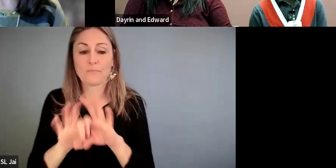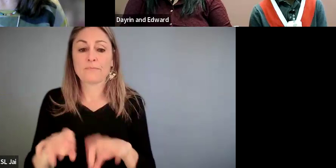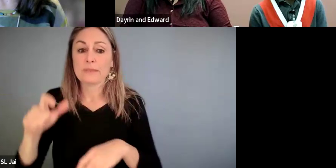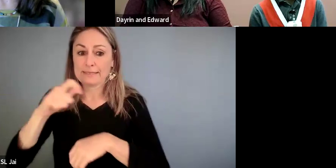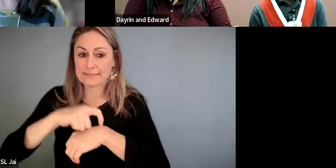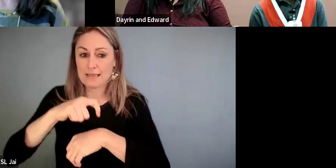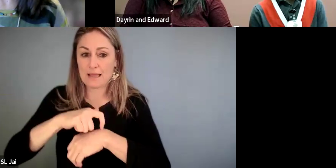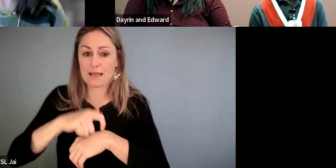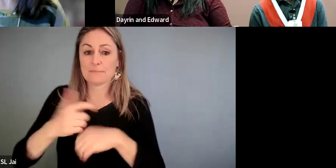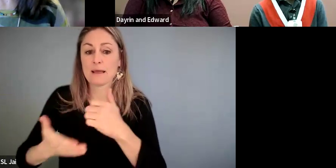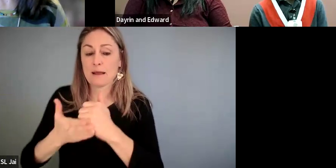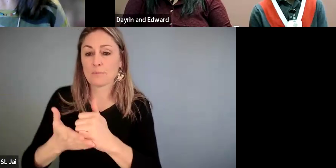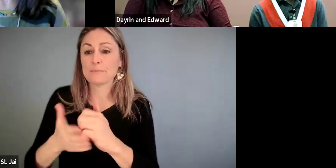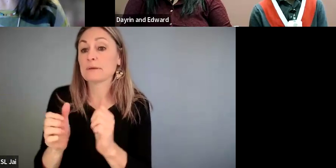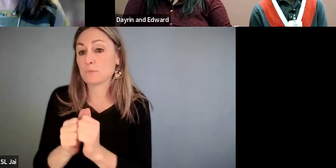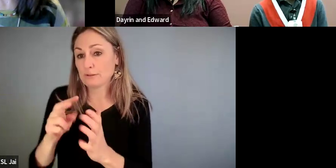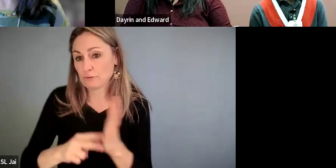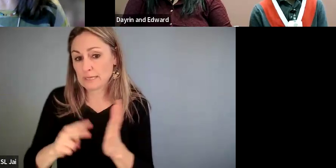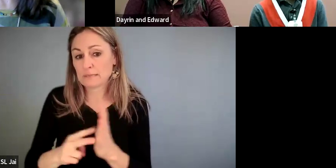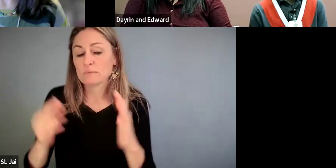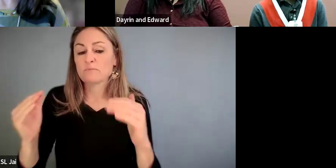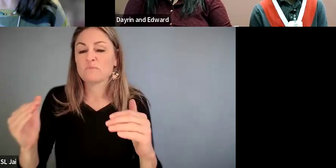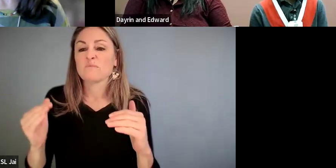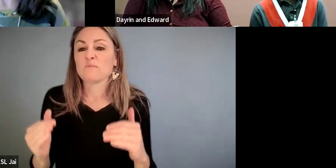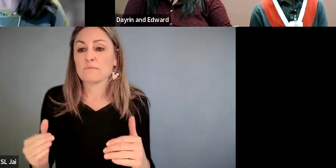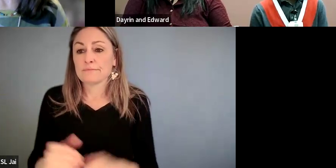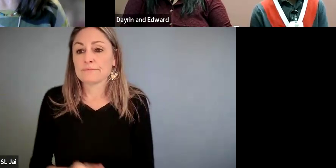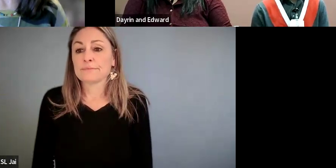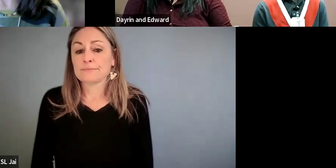Time, helping with reading,